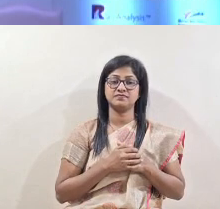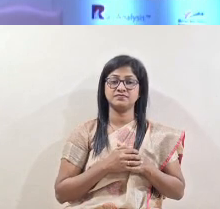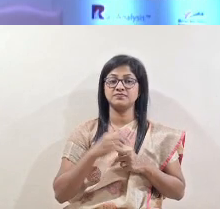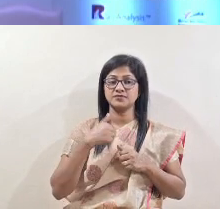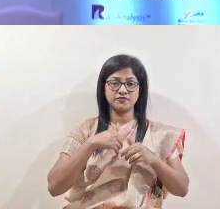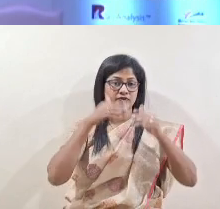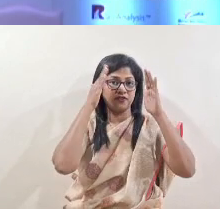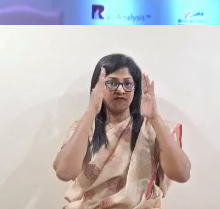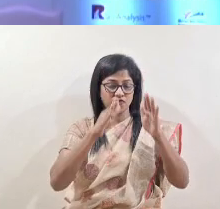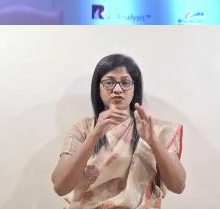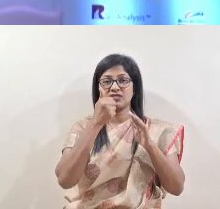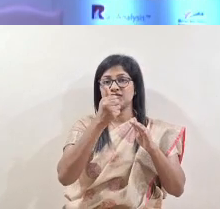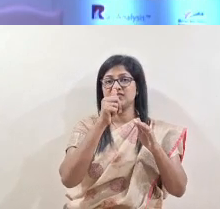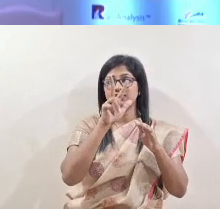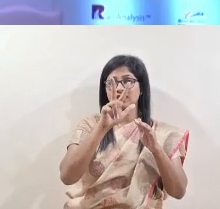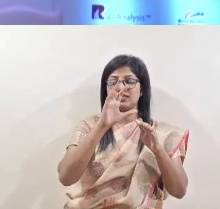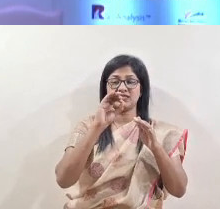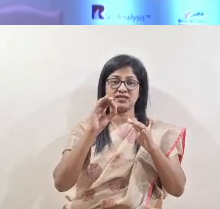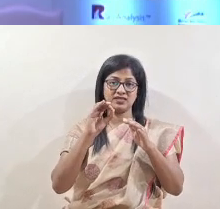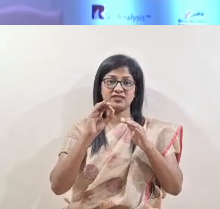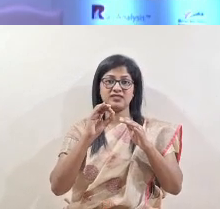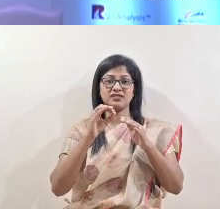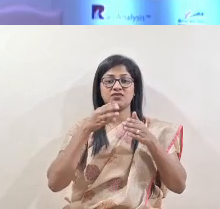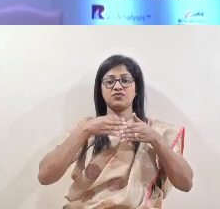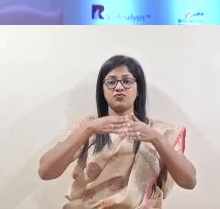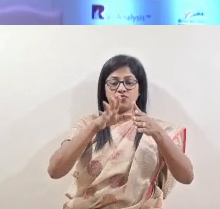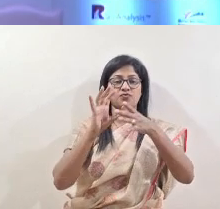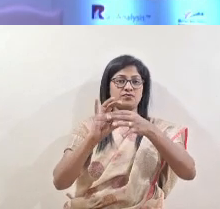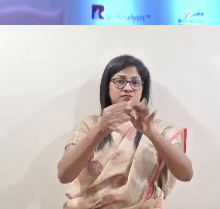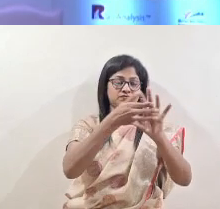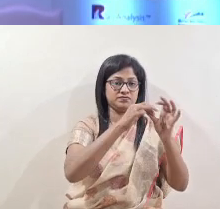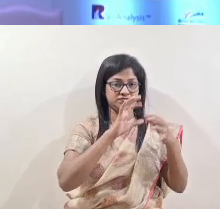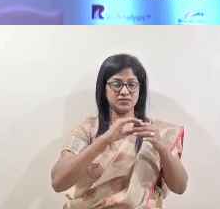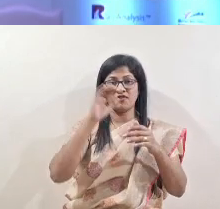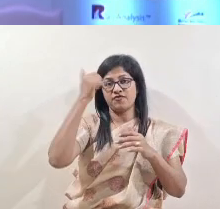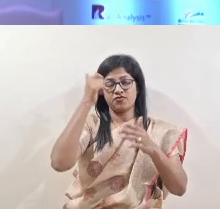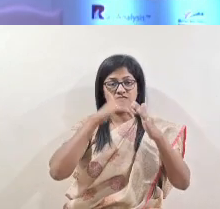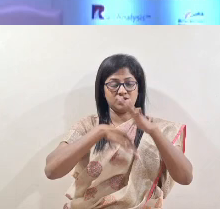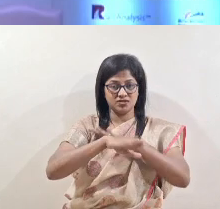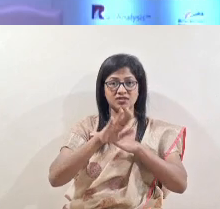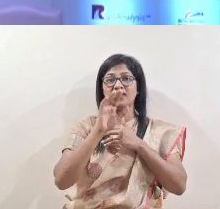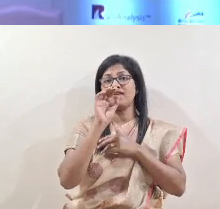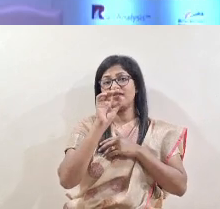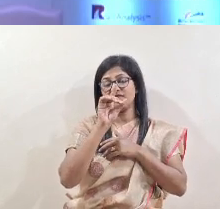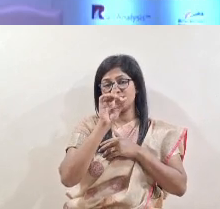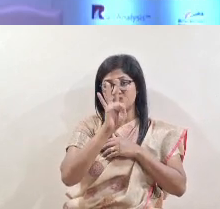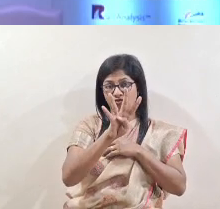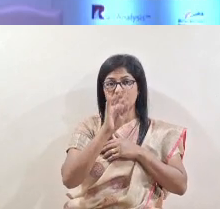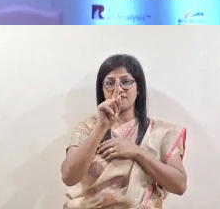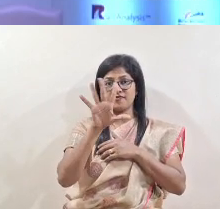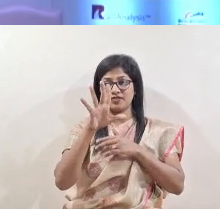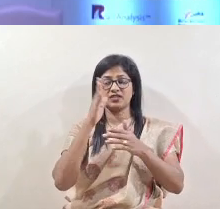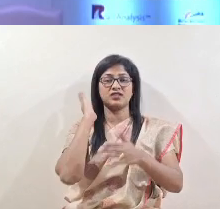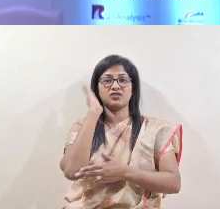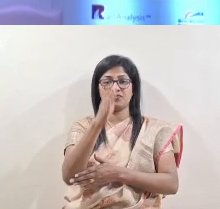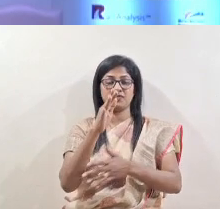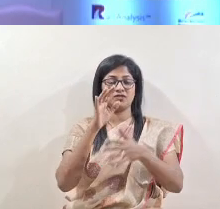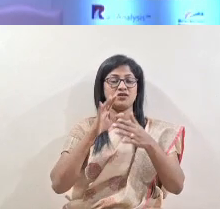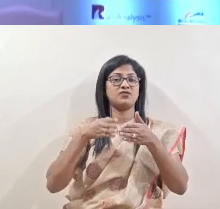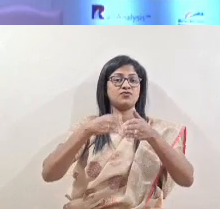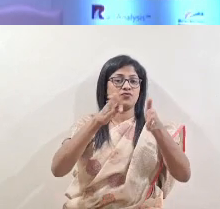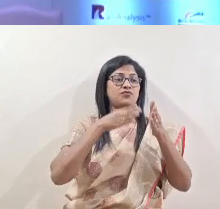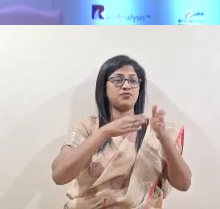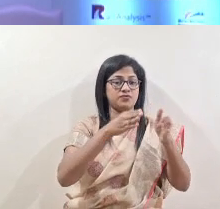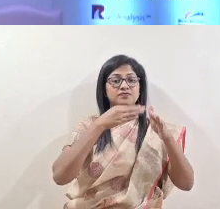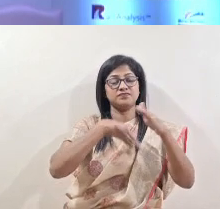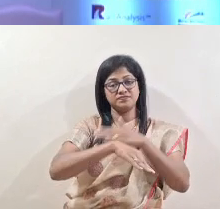we have focused on 608 road links in the Vadodara city, which consists of 415 kilometers of the road. Out of those